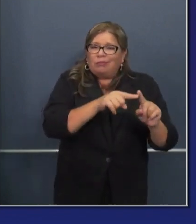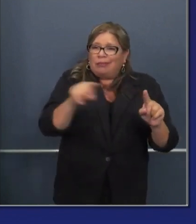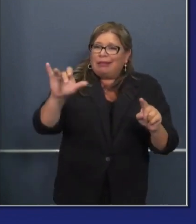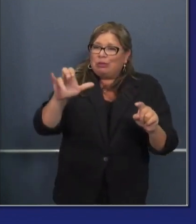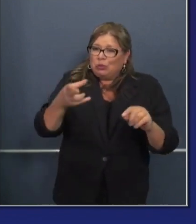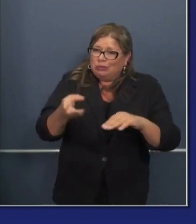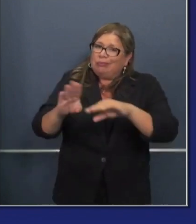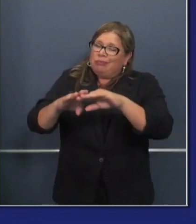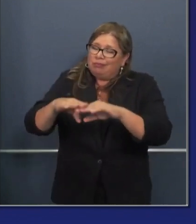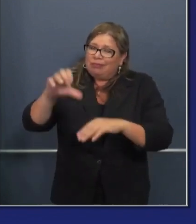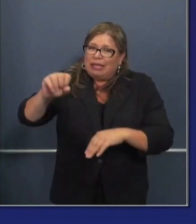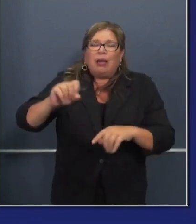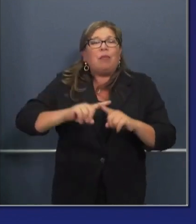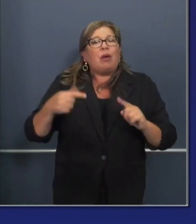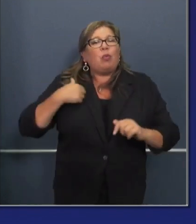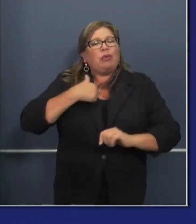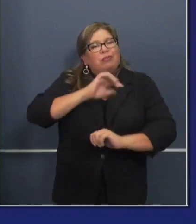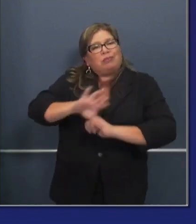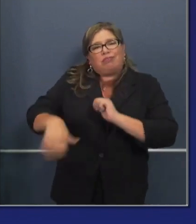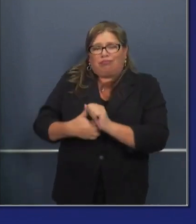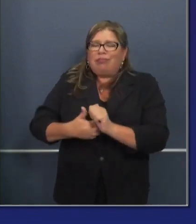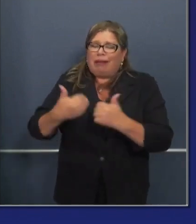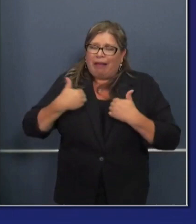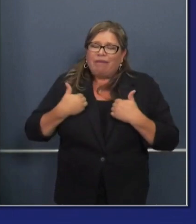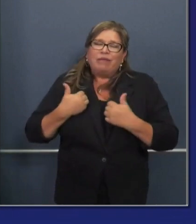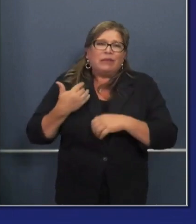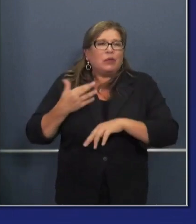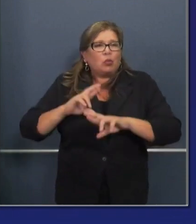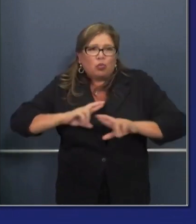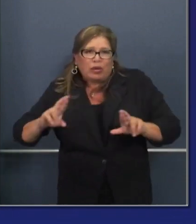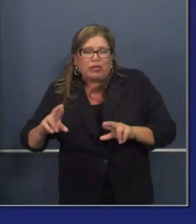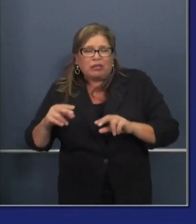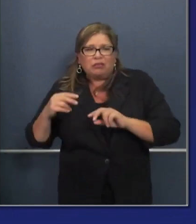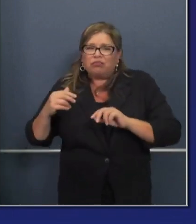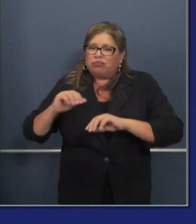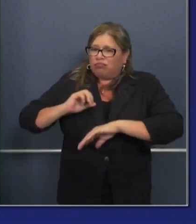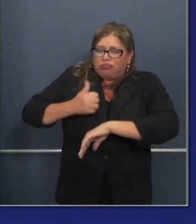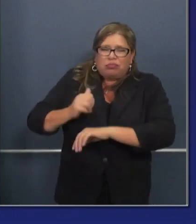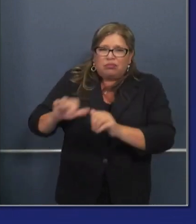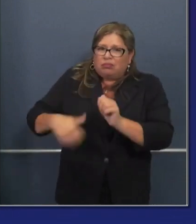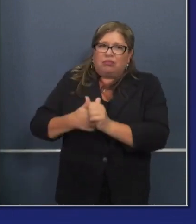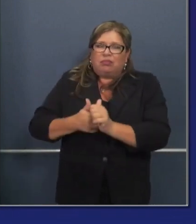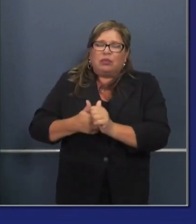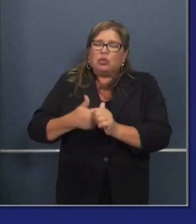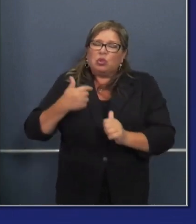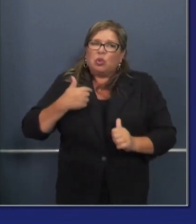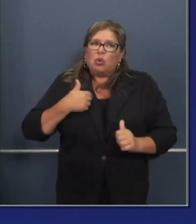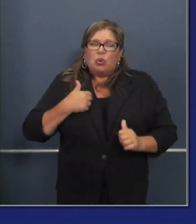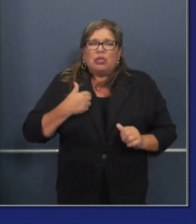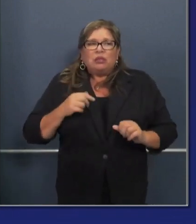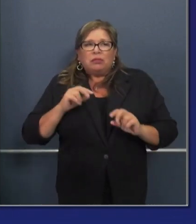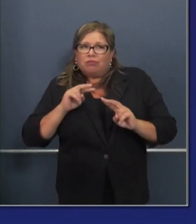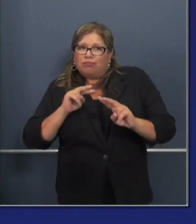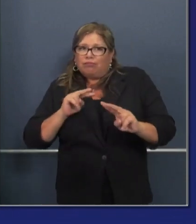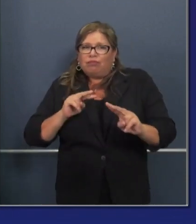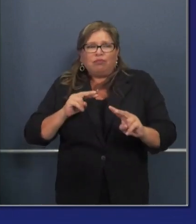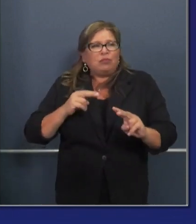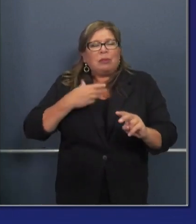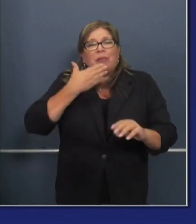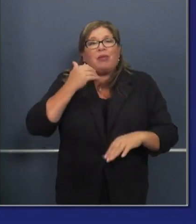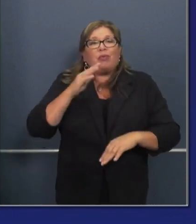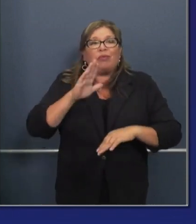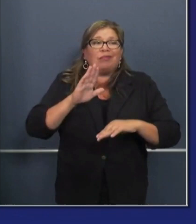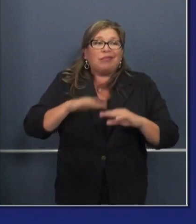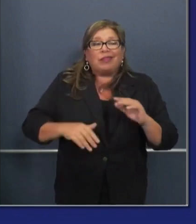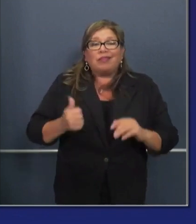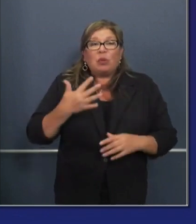stable compared to where it was a week ago, and certainly is in a much better position than we were a number